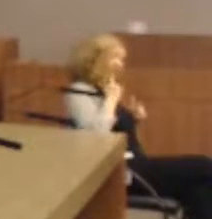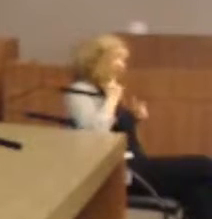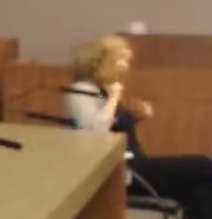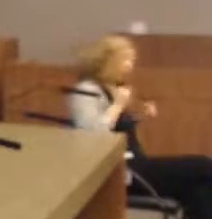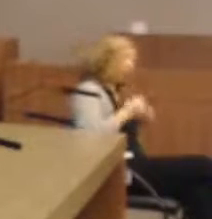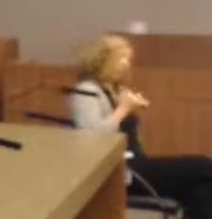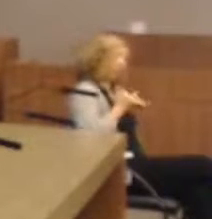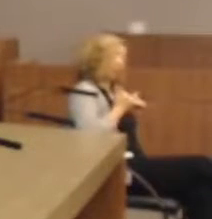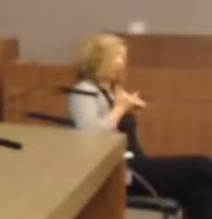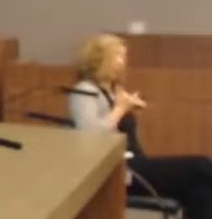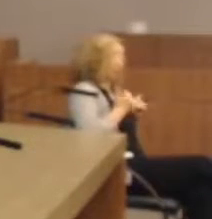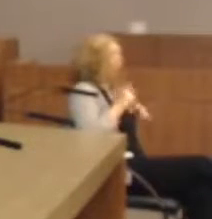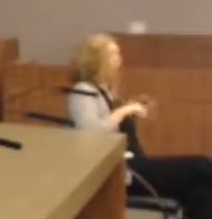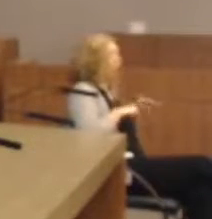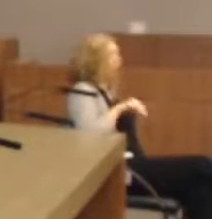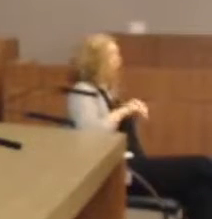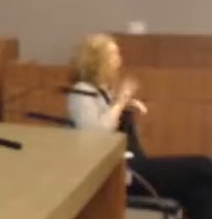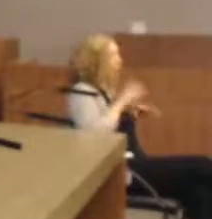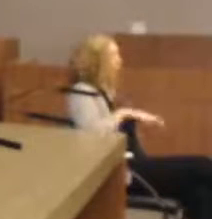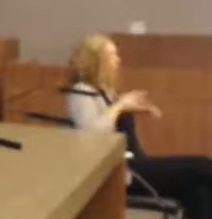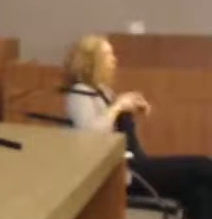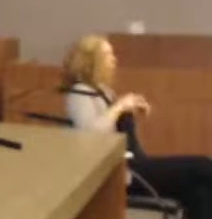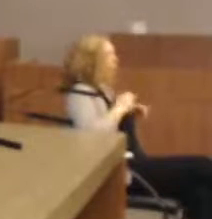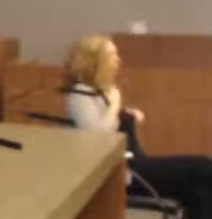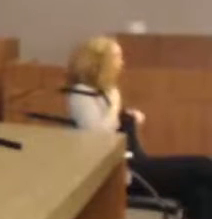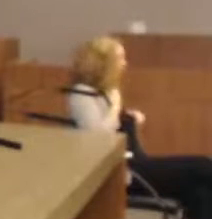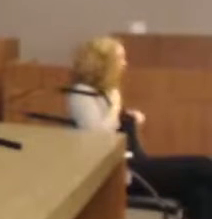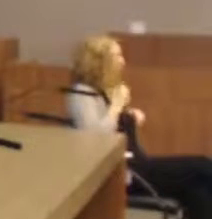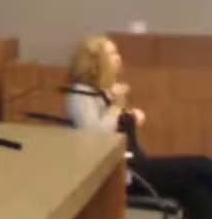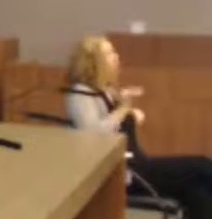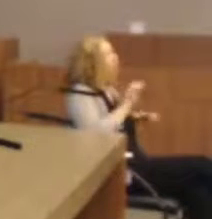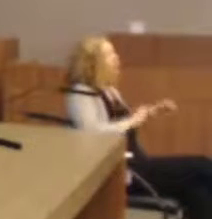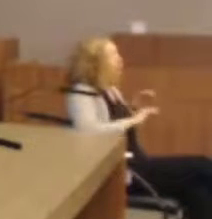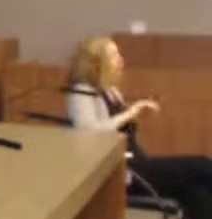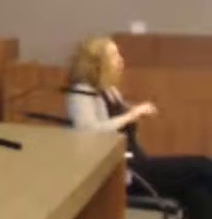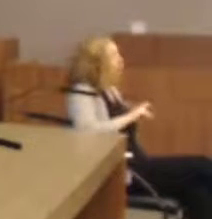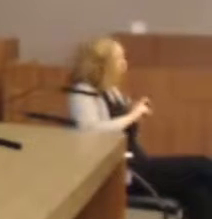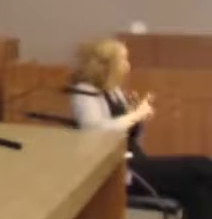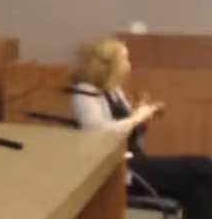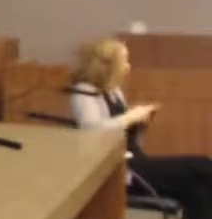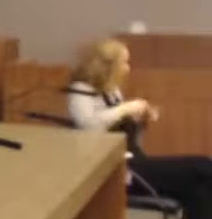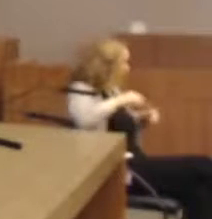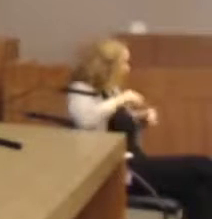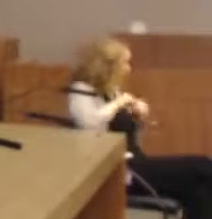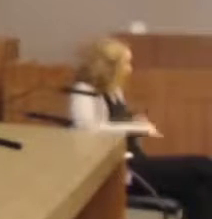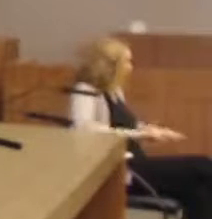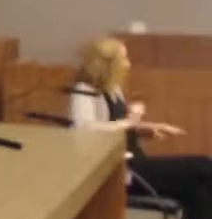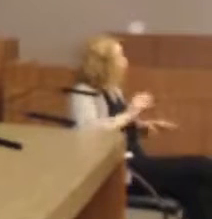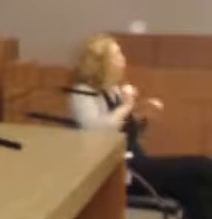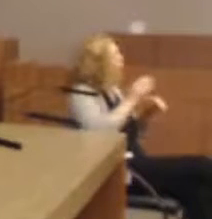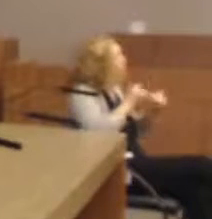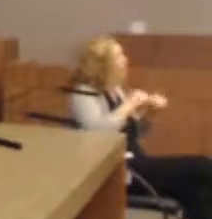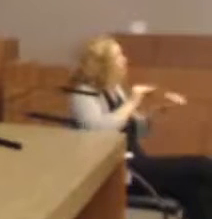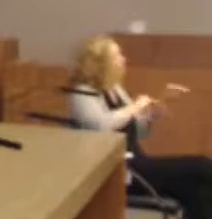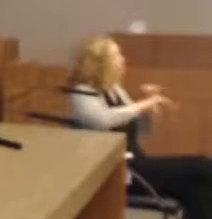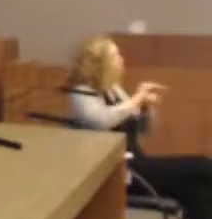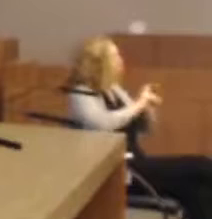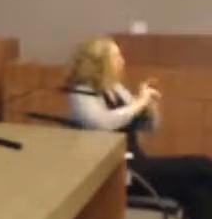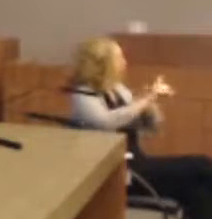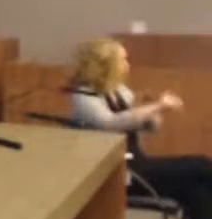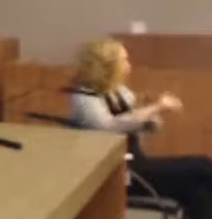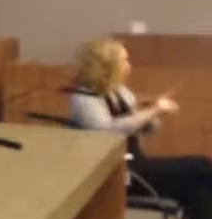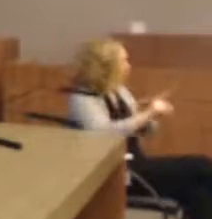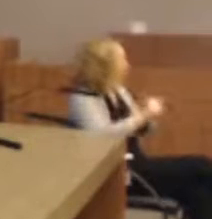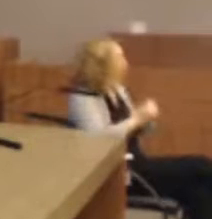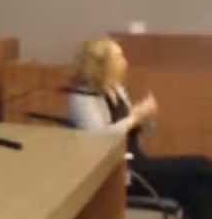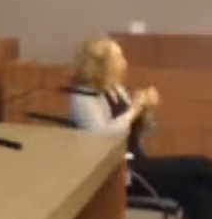away, then we wouldn't be able to move and do the other things. So that chemical kicks in so that we can still move and try to get away. It